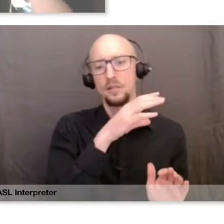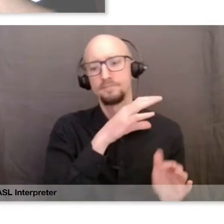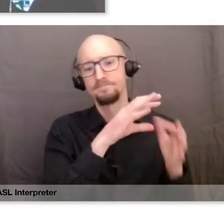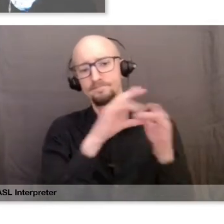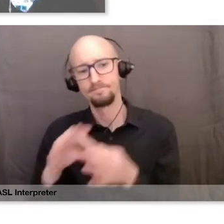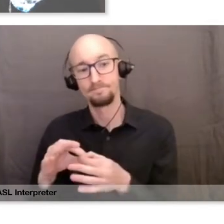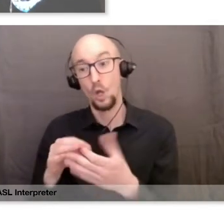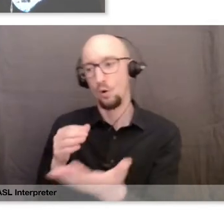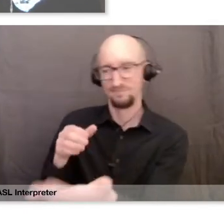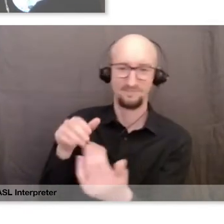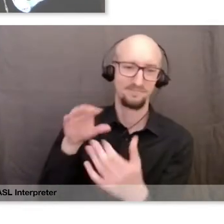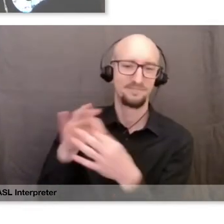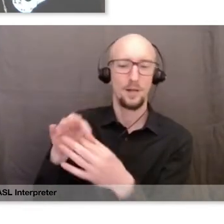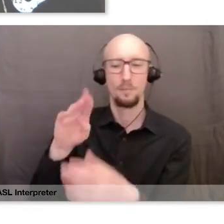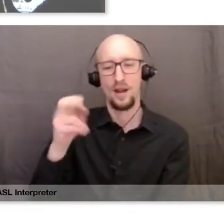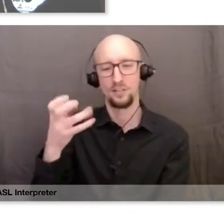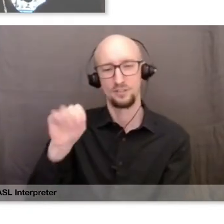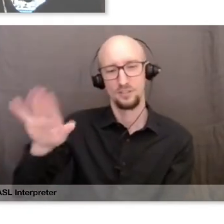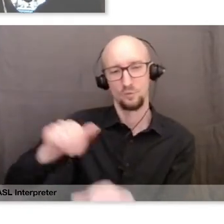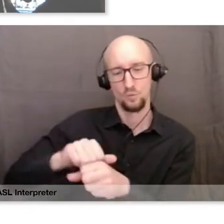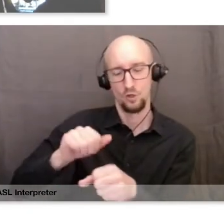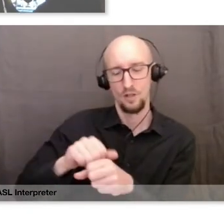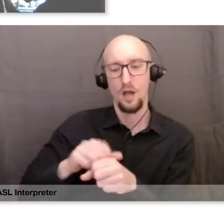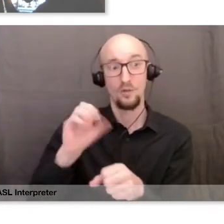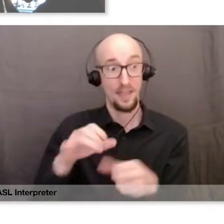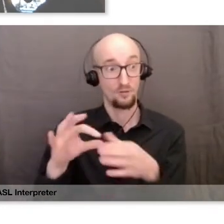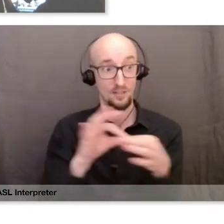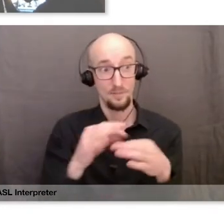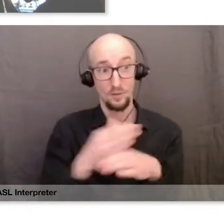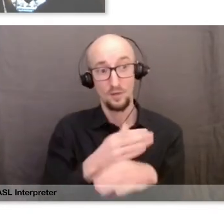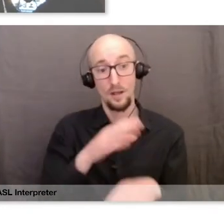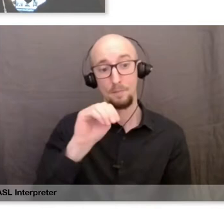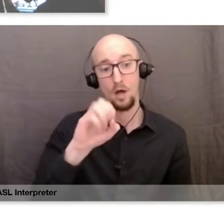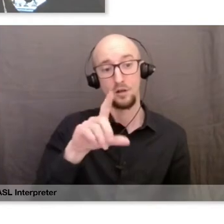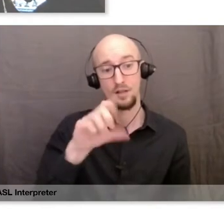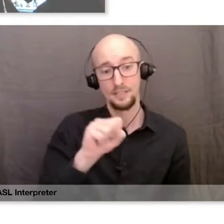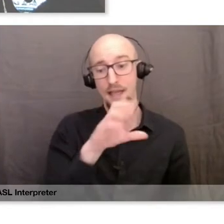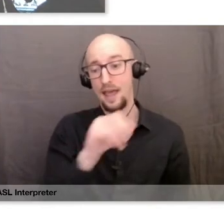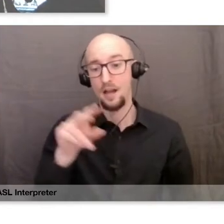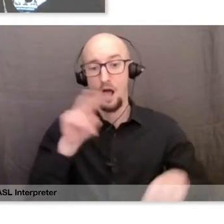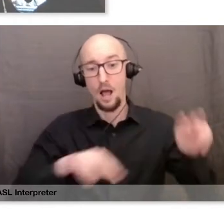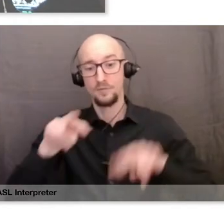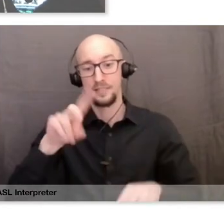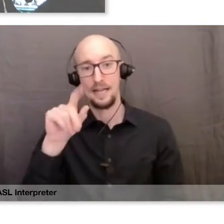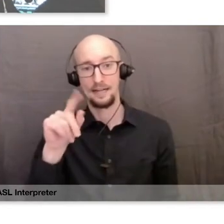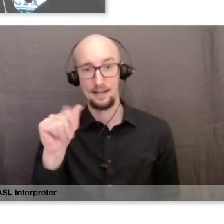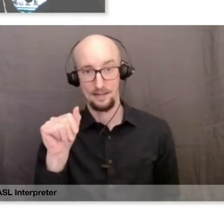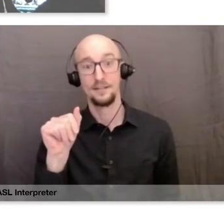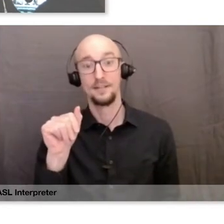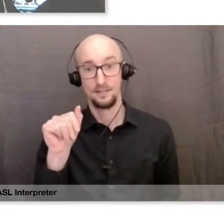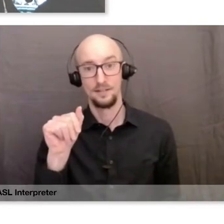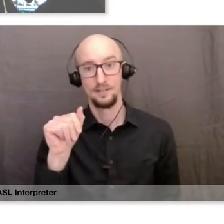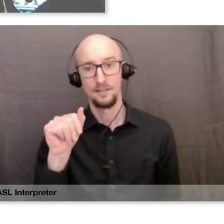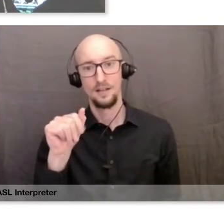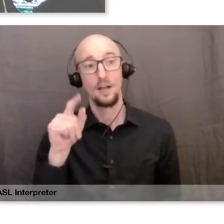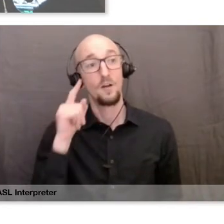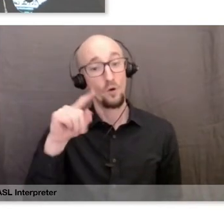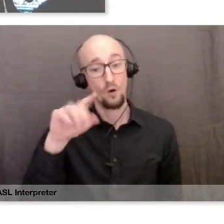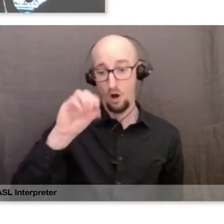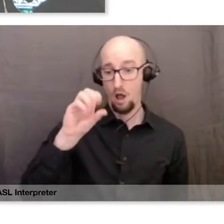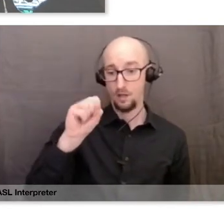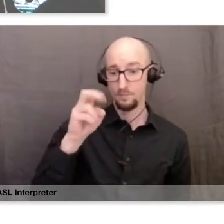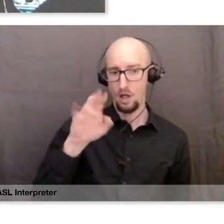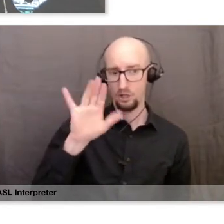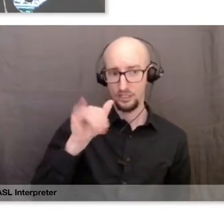Brandon's work, so this relationship between models and observational data for cosmology is